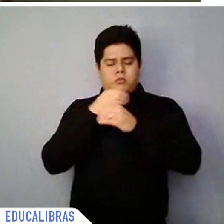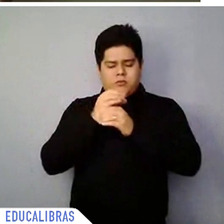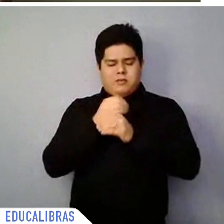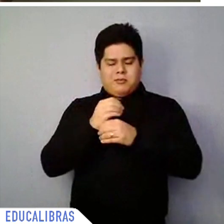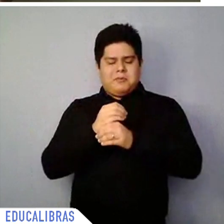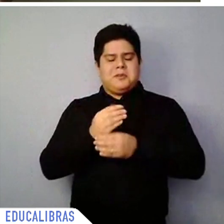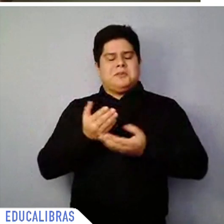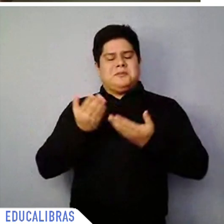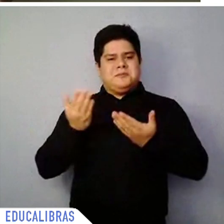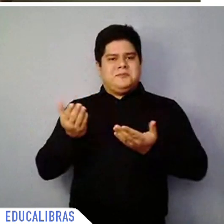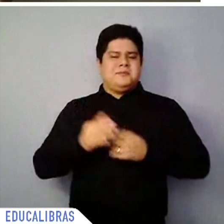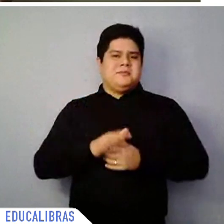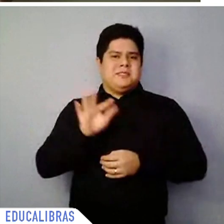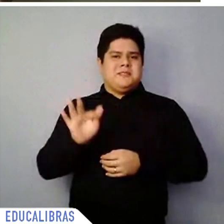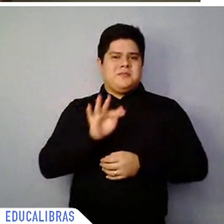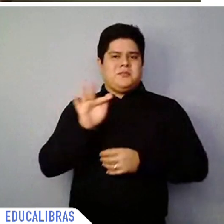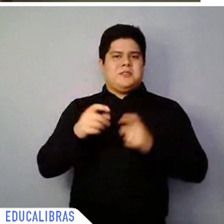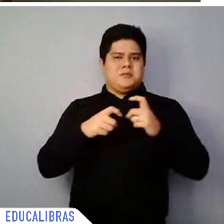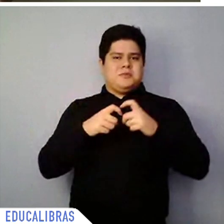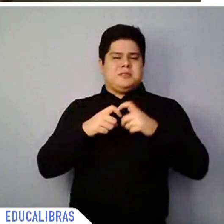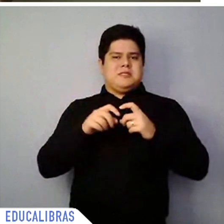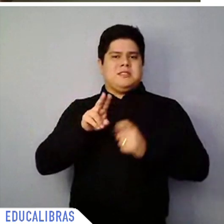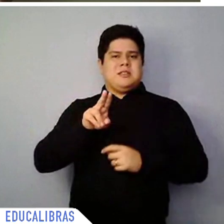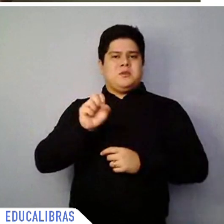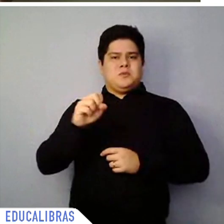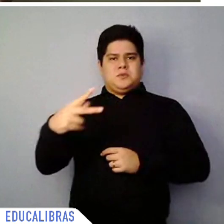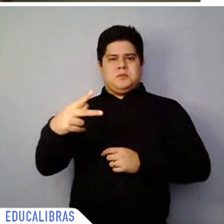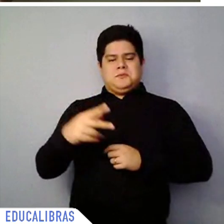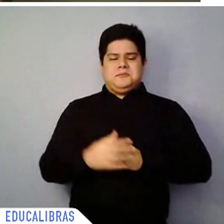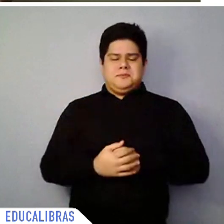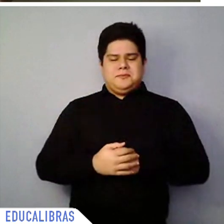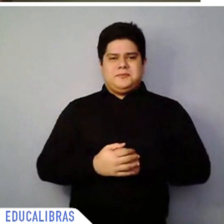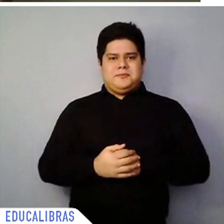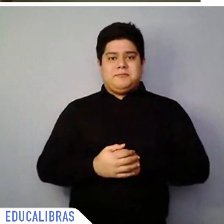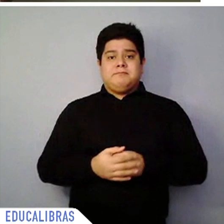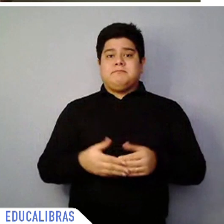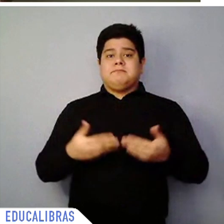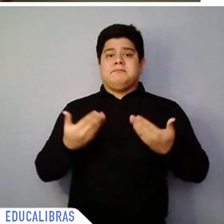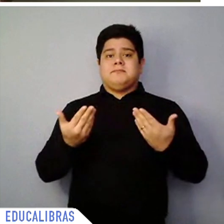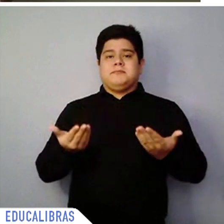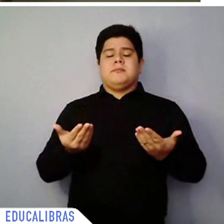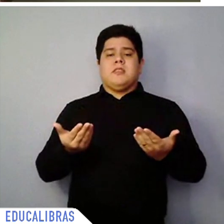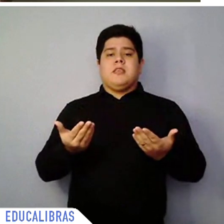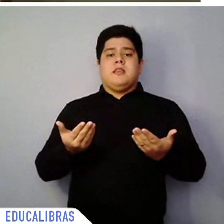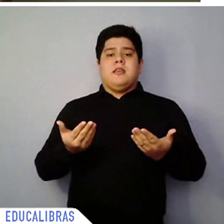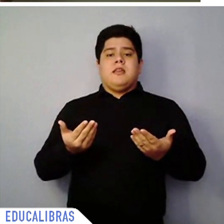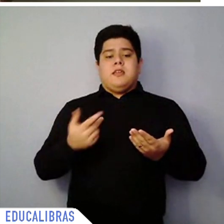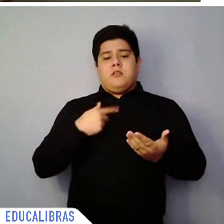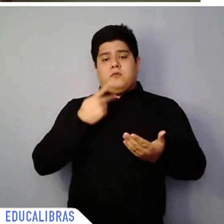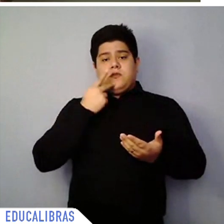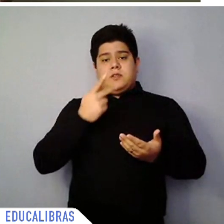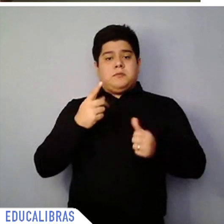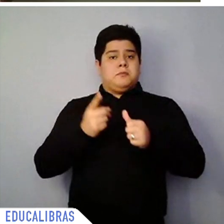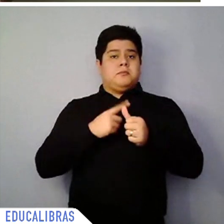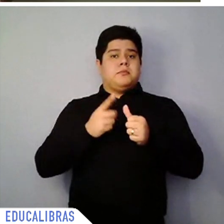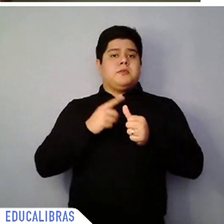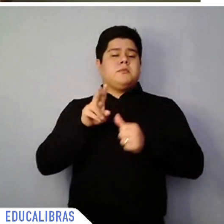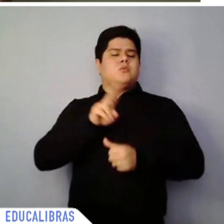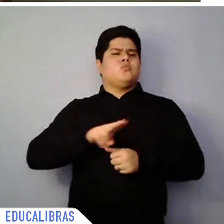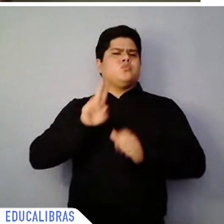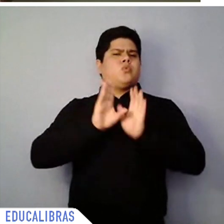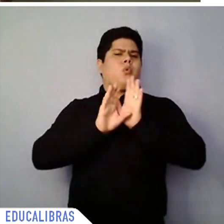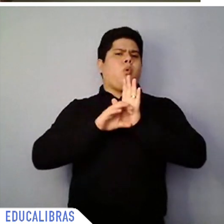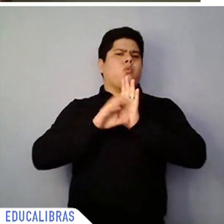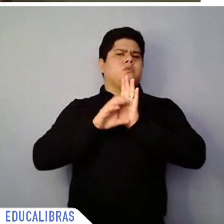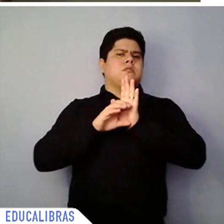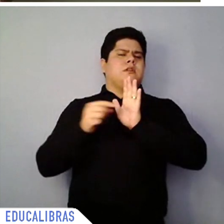the PCR testing at the medicine school at USP. And I am proud